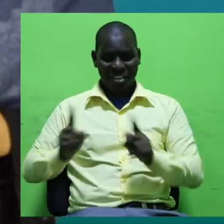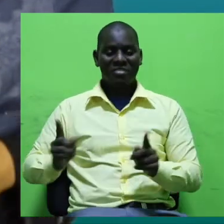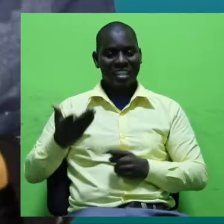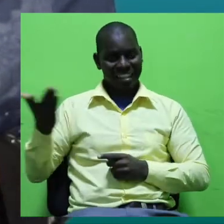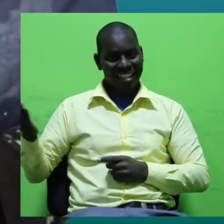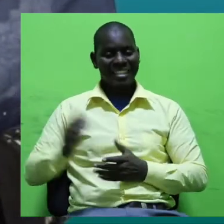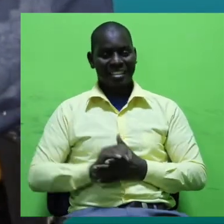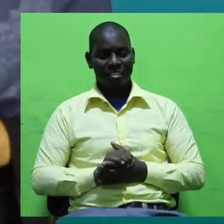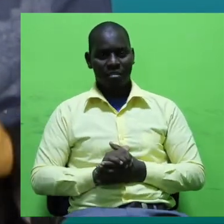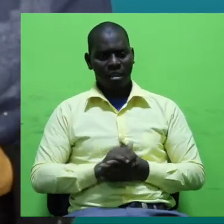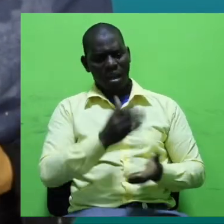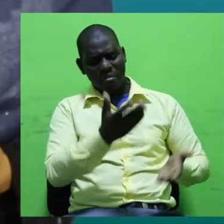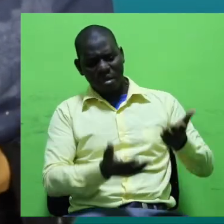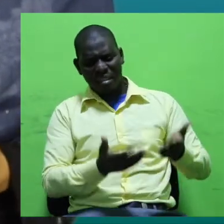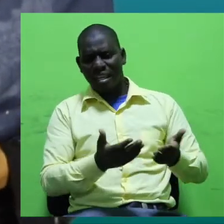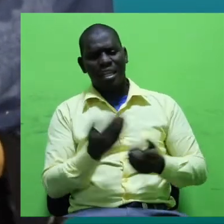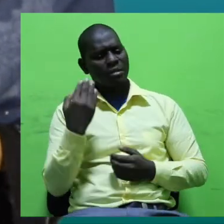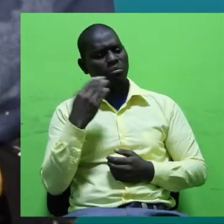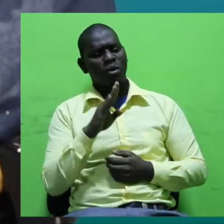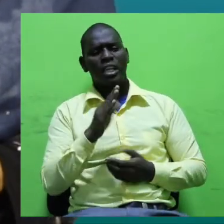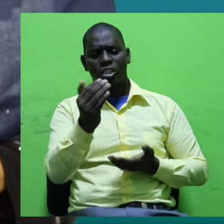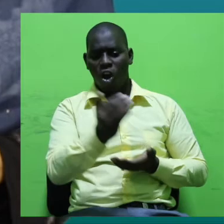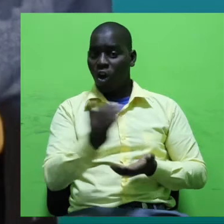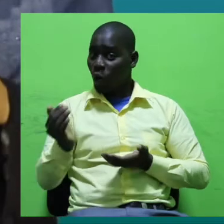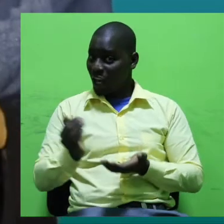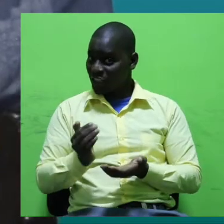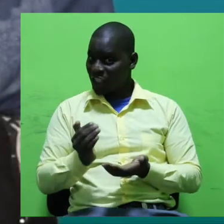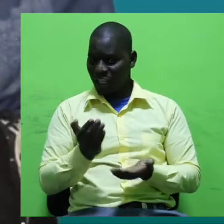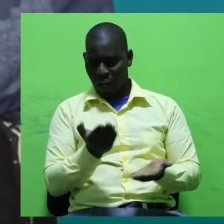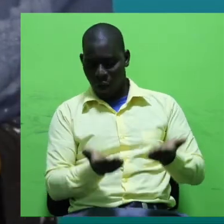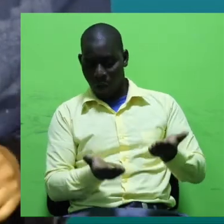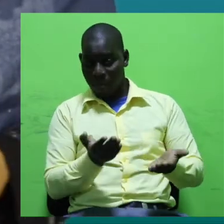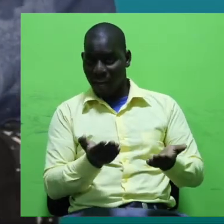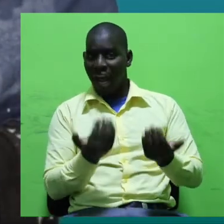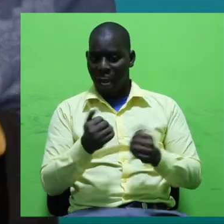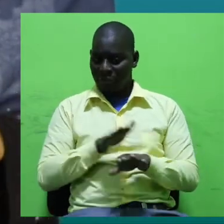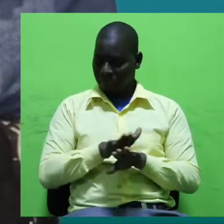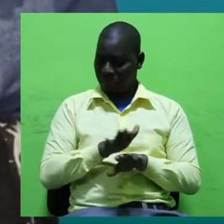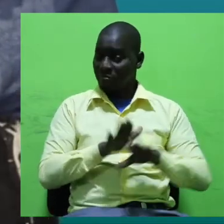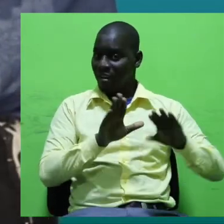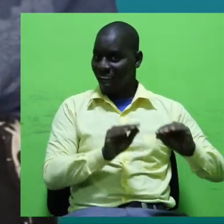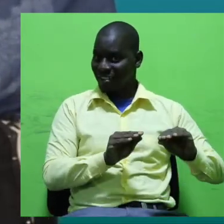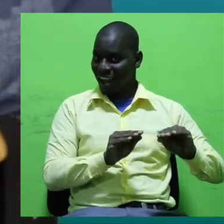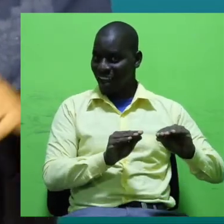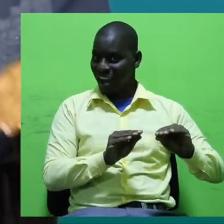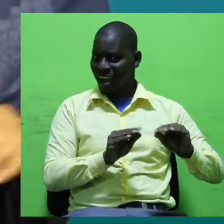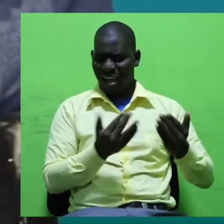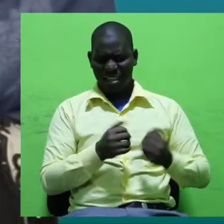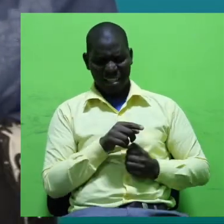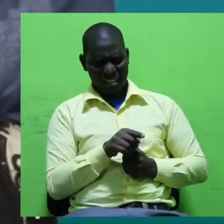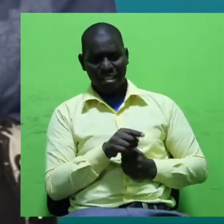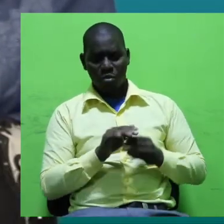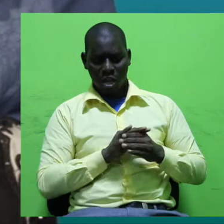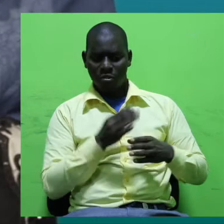see some of the quantities, their instruments, and the SI unit used in scientific process and how to